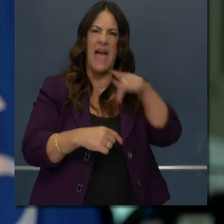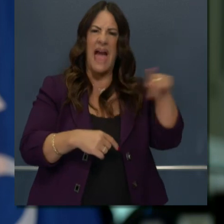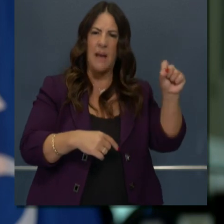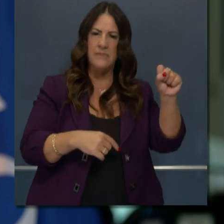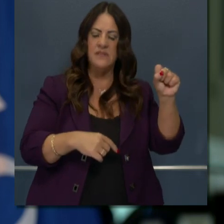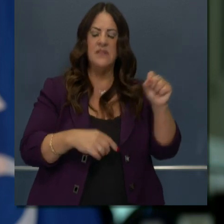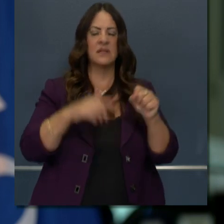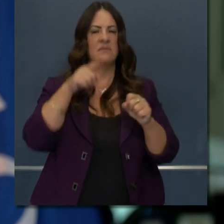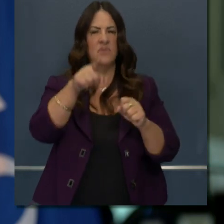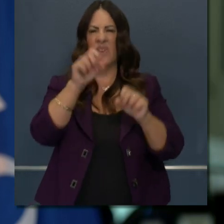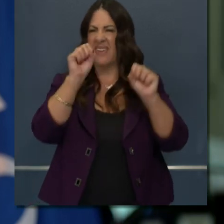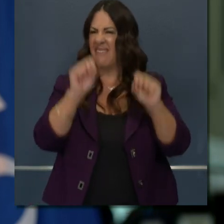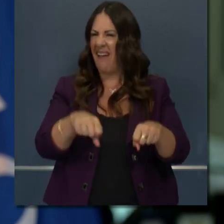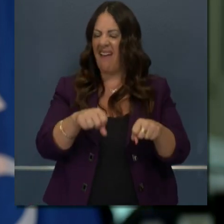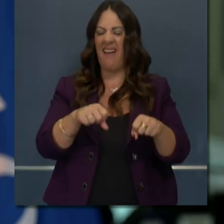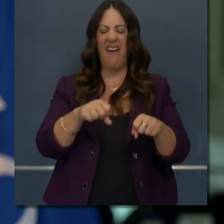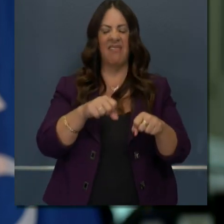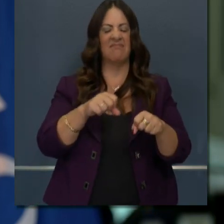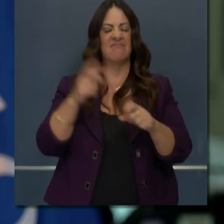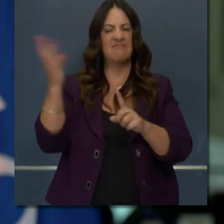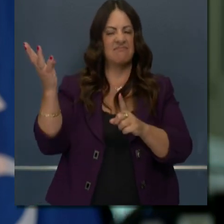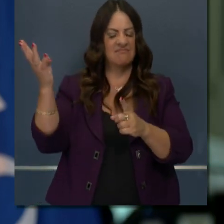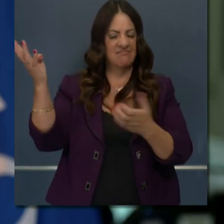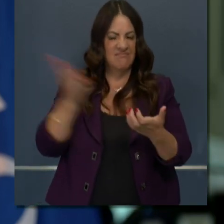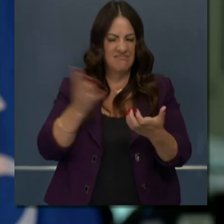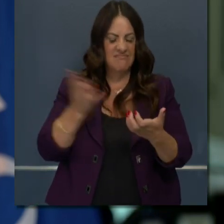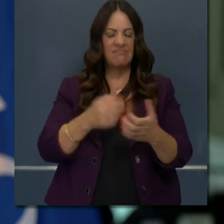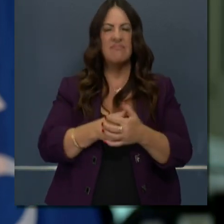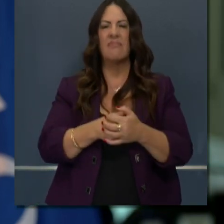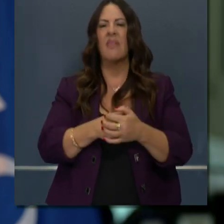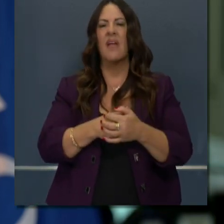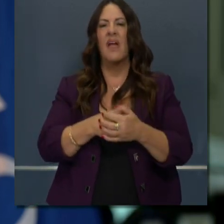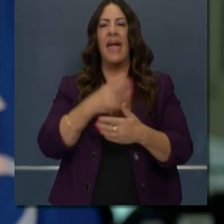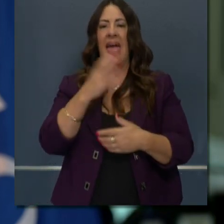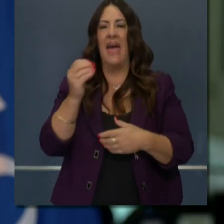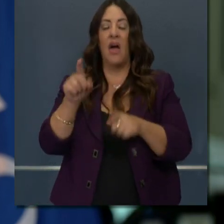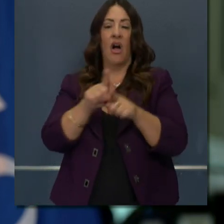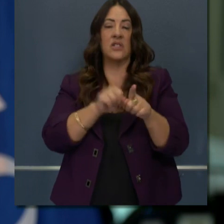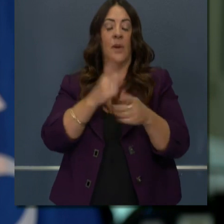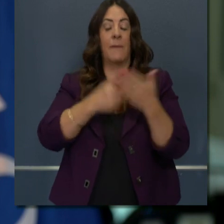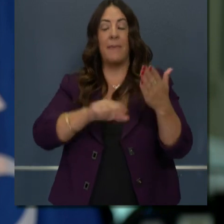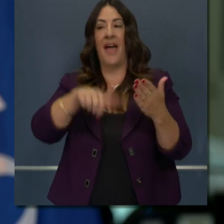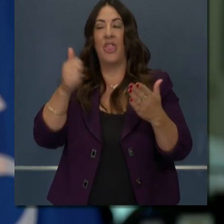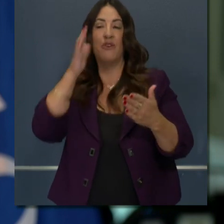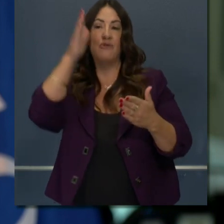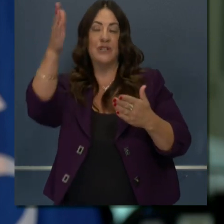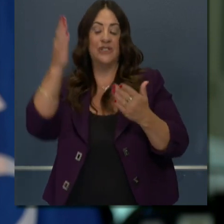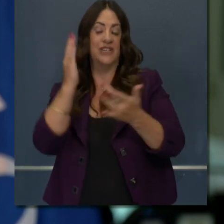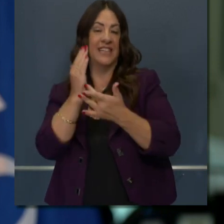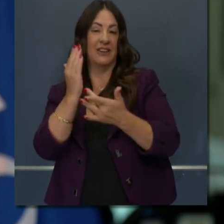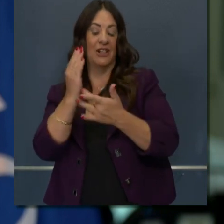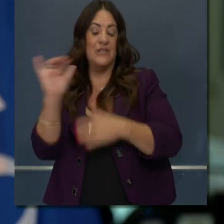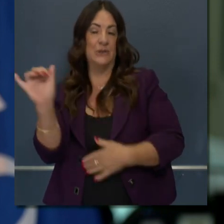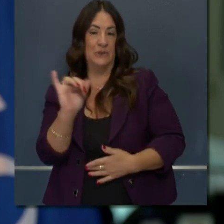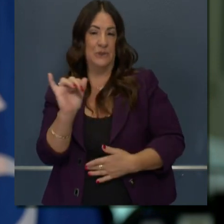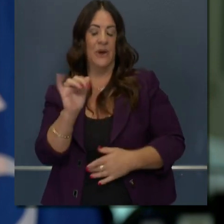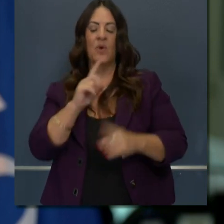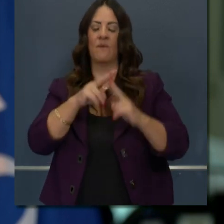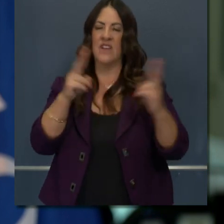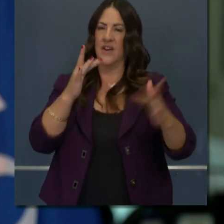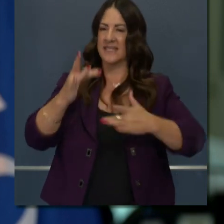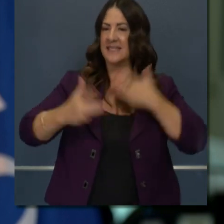multiple different types of applications through their cell phones and potentially even other technologies in the future. So it's very